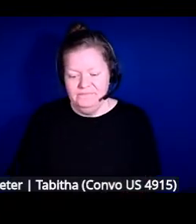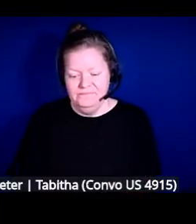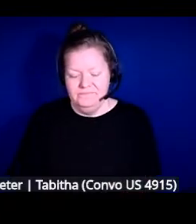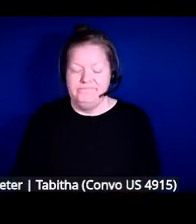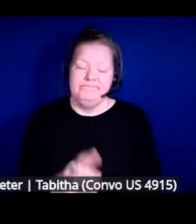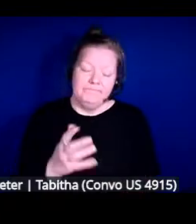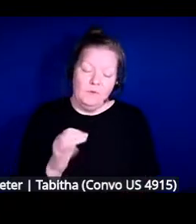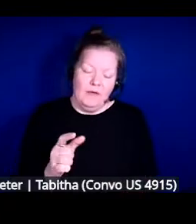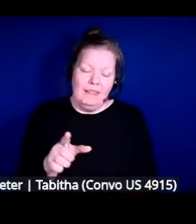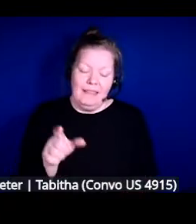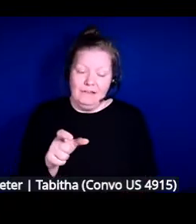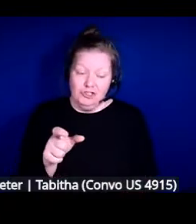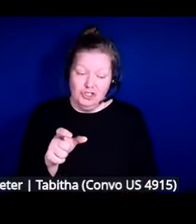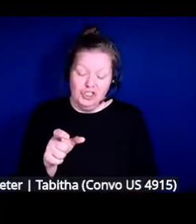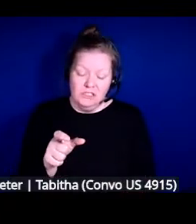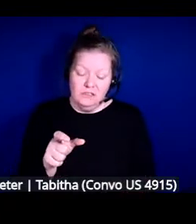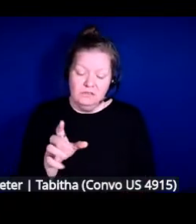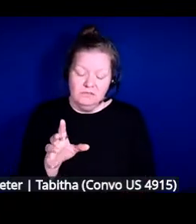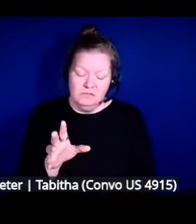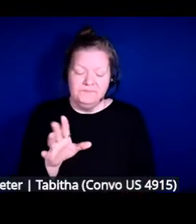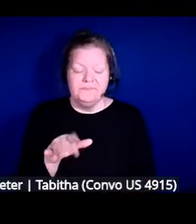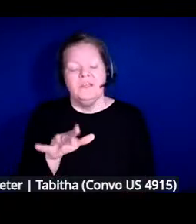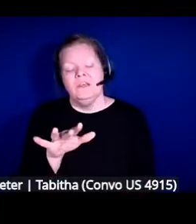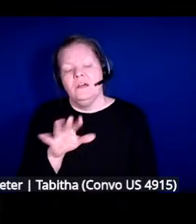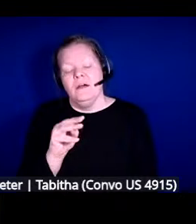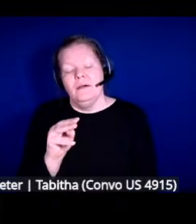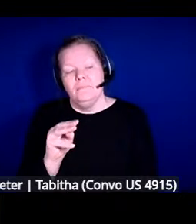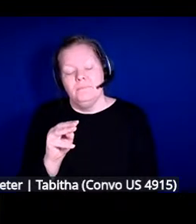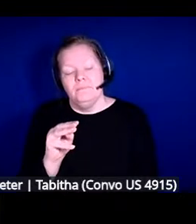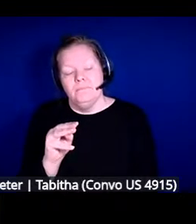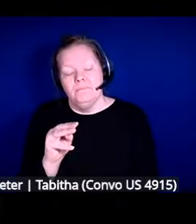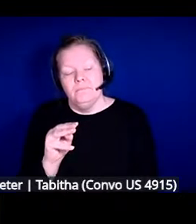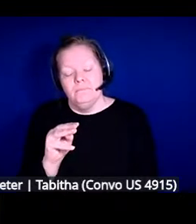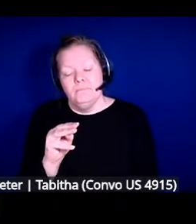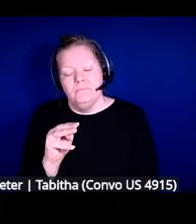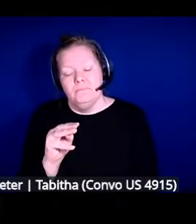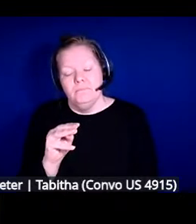Well, I should. Um,